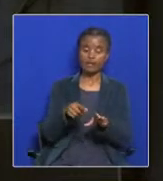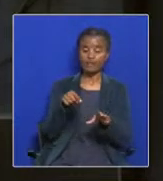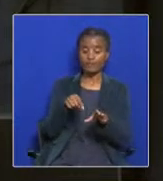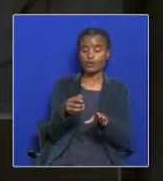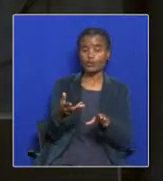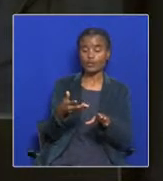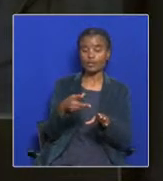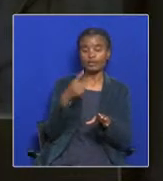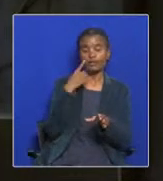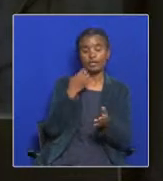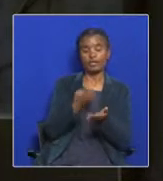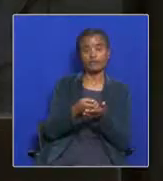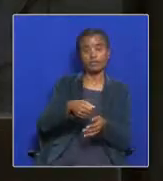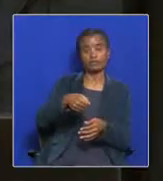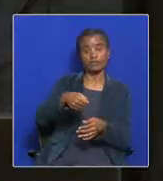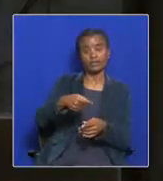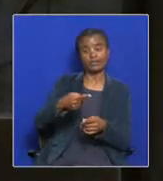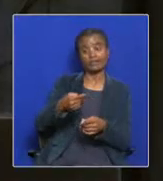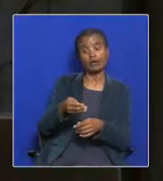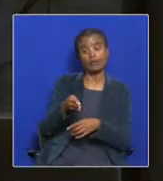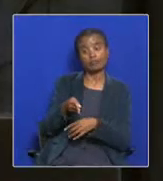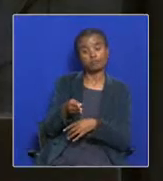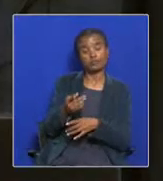station where you are entering them into SAP,